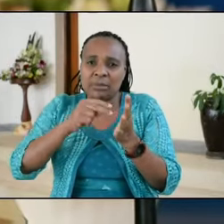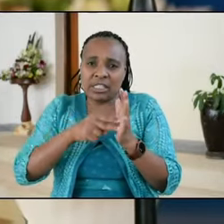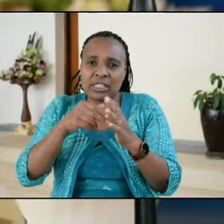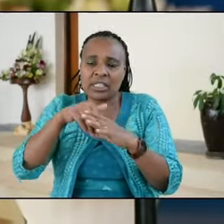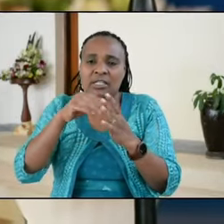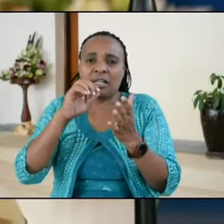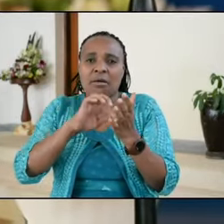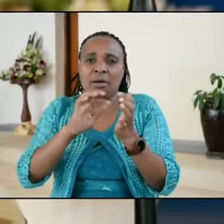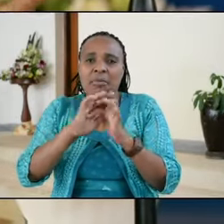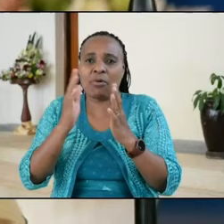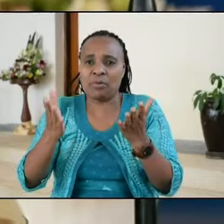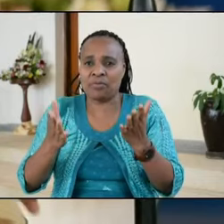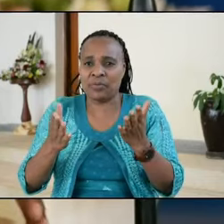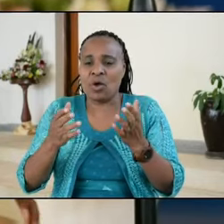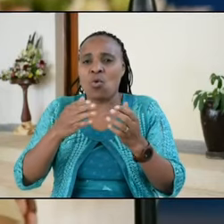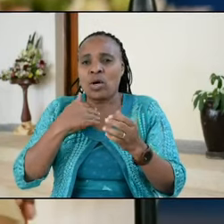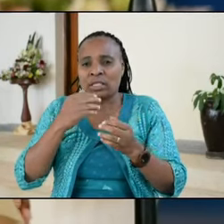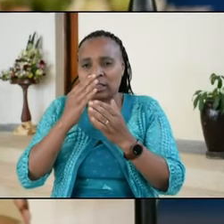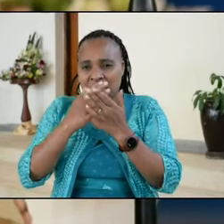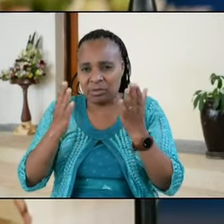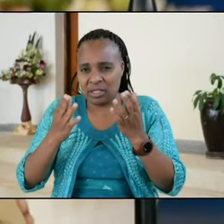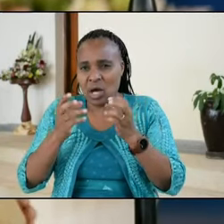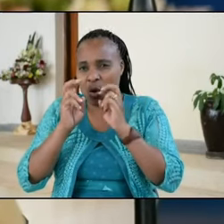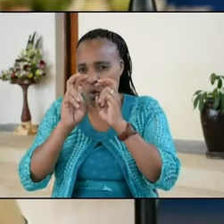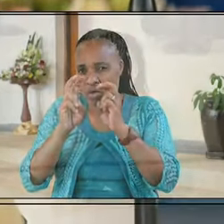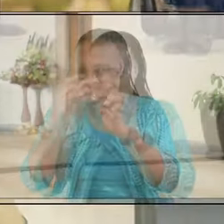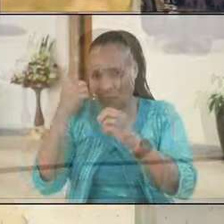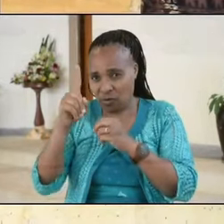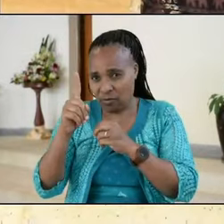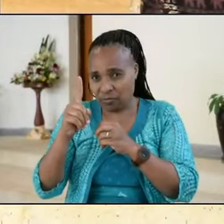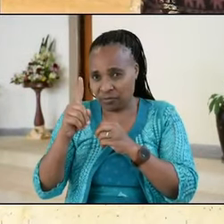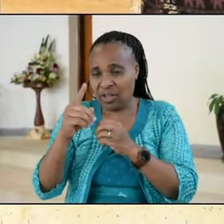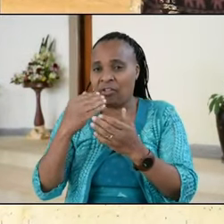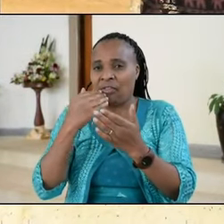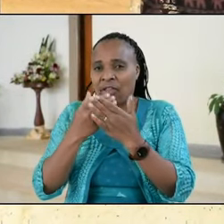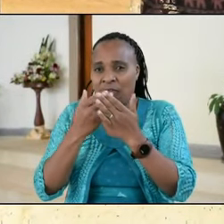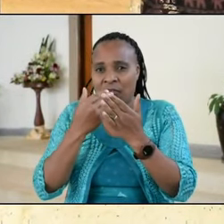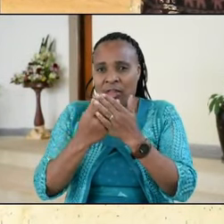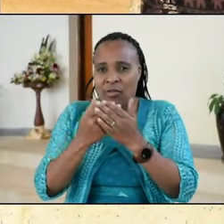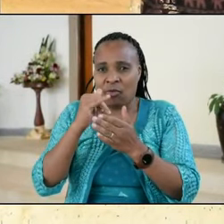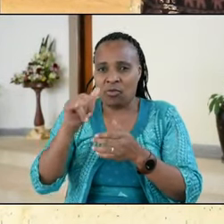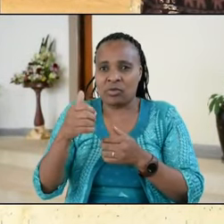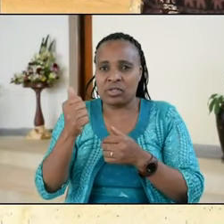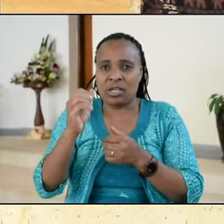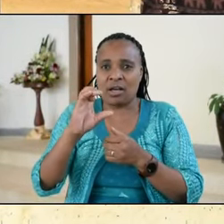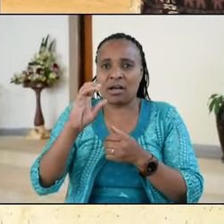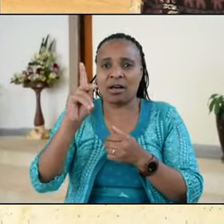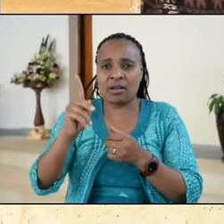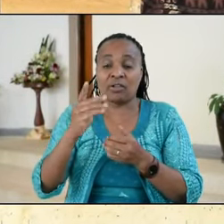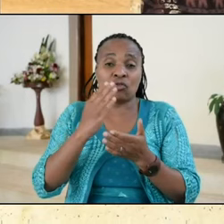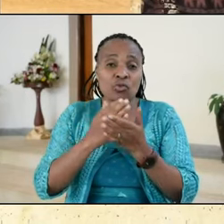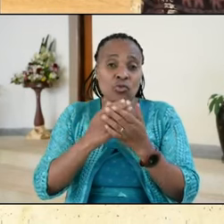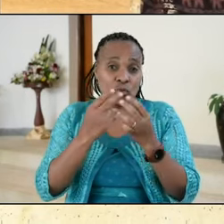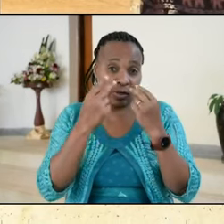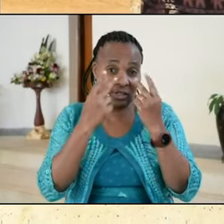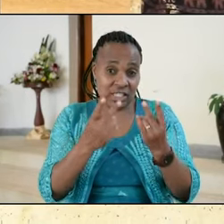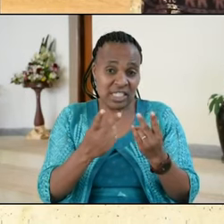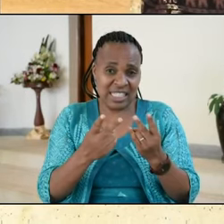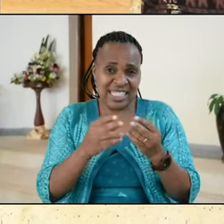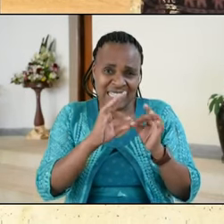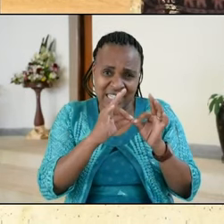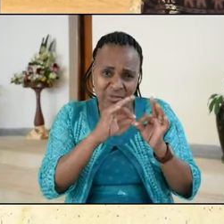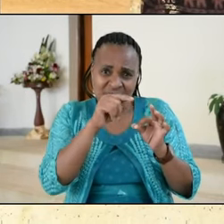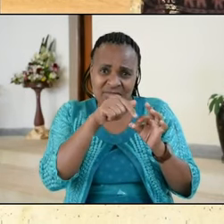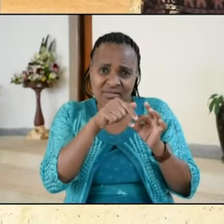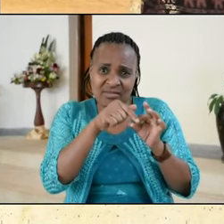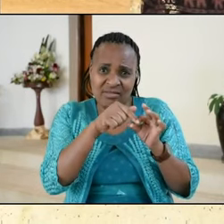is something we might also want to watch out for. Thank you. Thank you, Jack. Clearly, we are seeing that interpretation